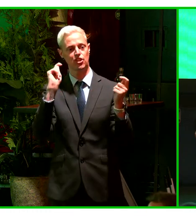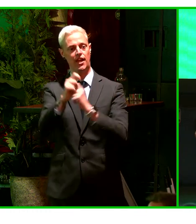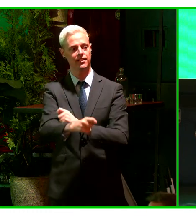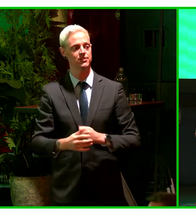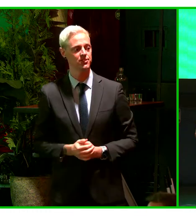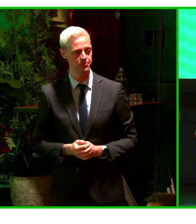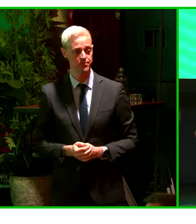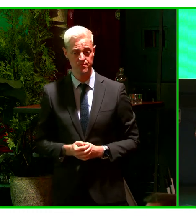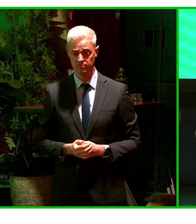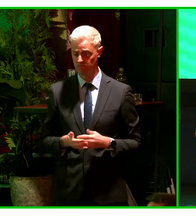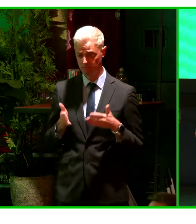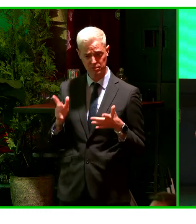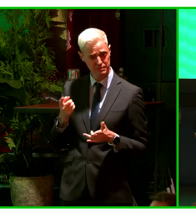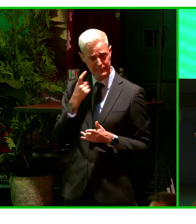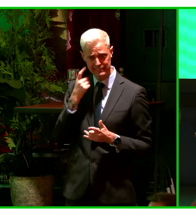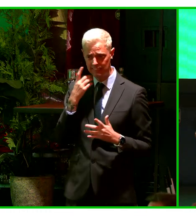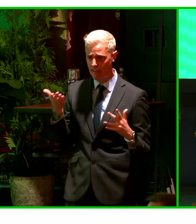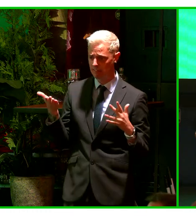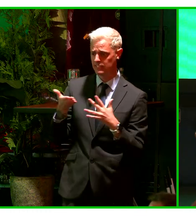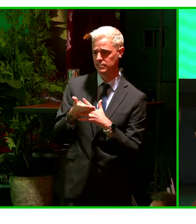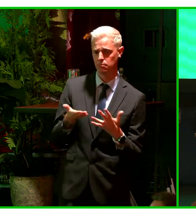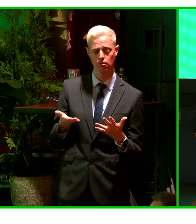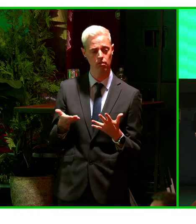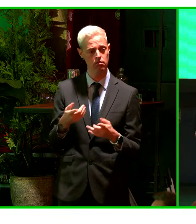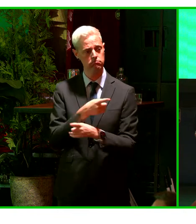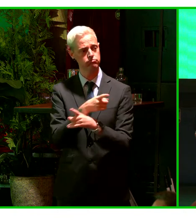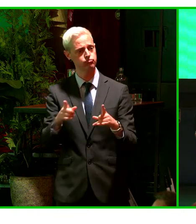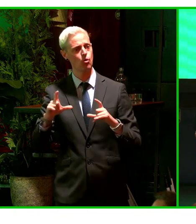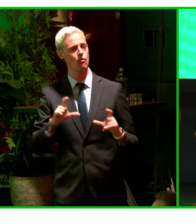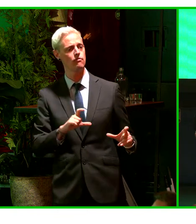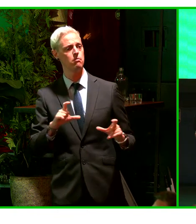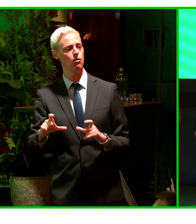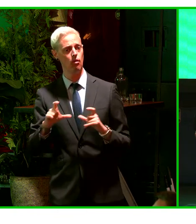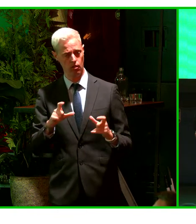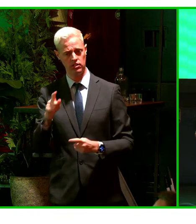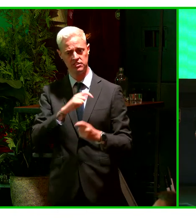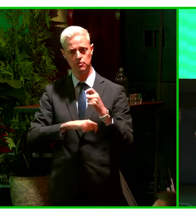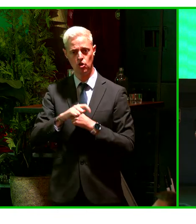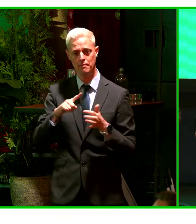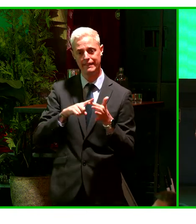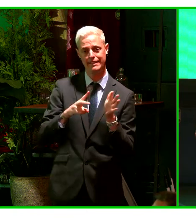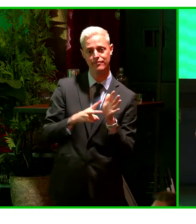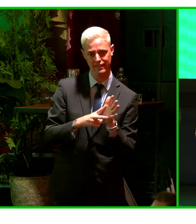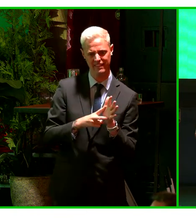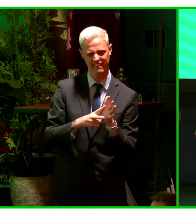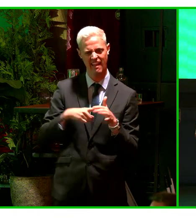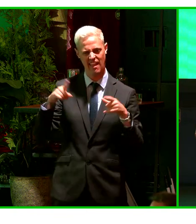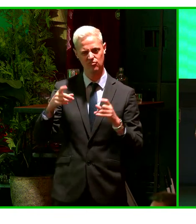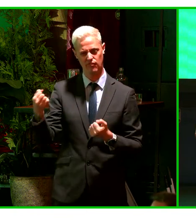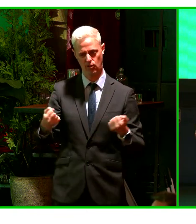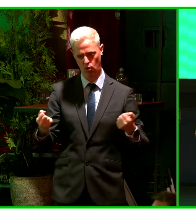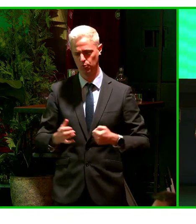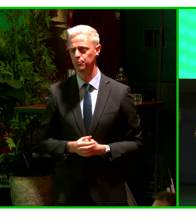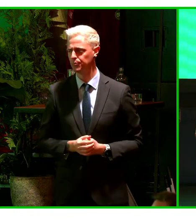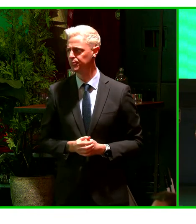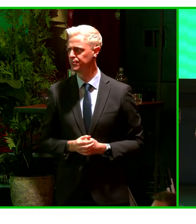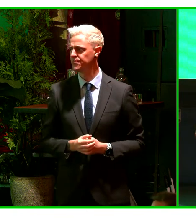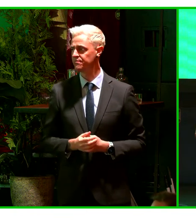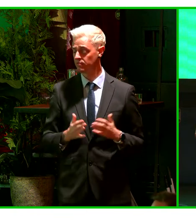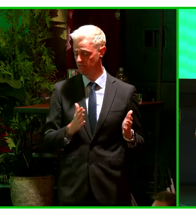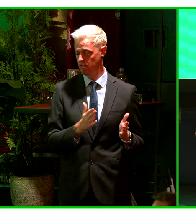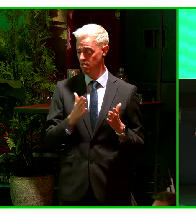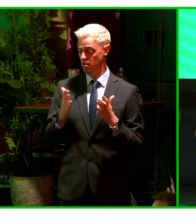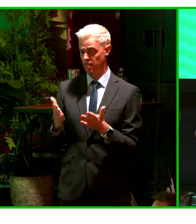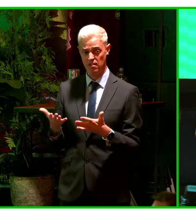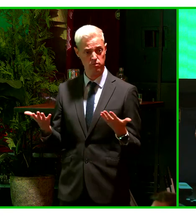needs to be easy, it needs to be accessible, and give people that comfort to go to EV. Then you come to another barrier, which is finding the right